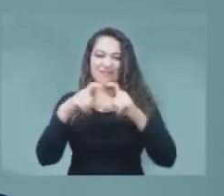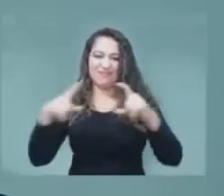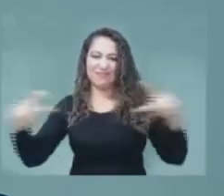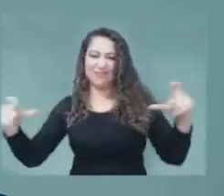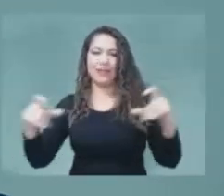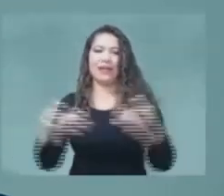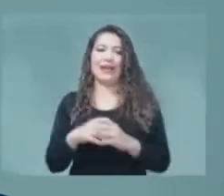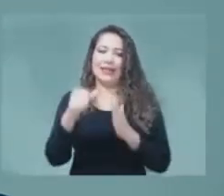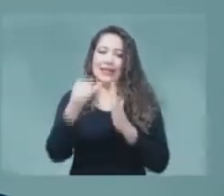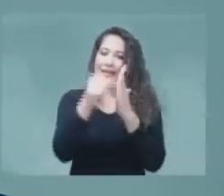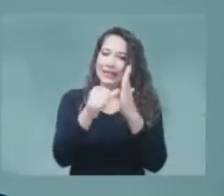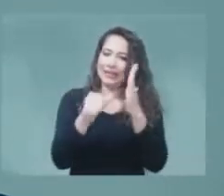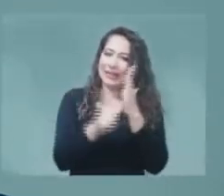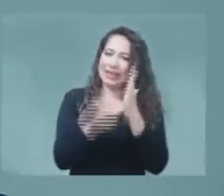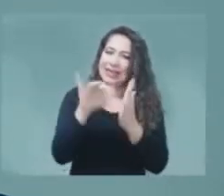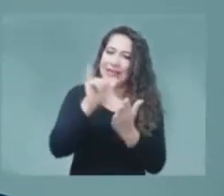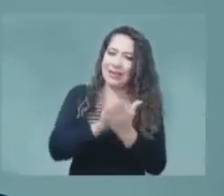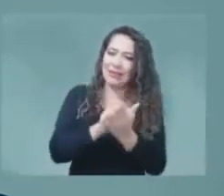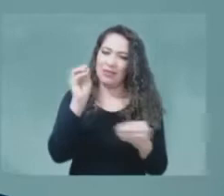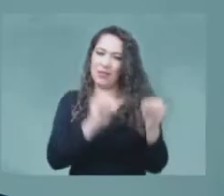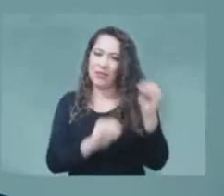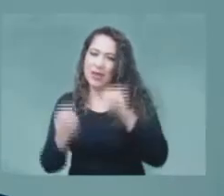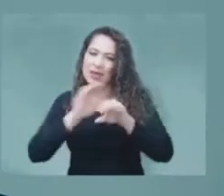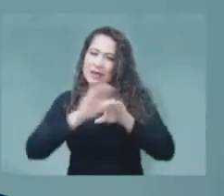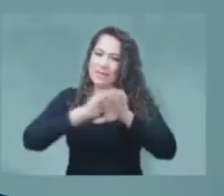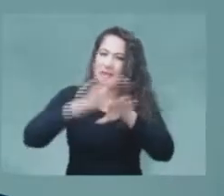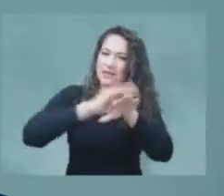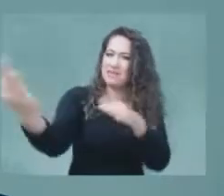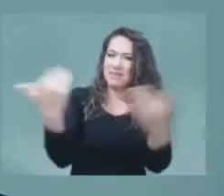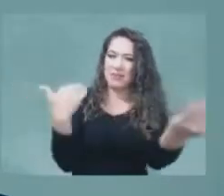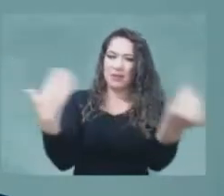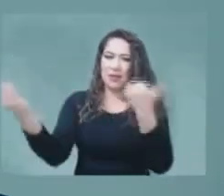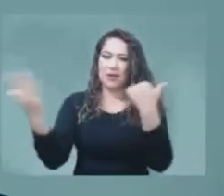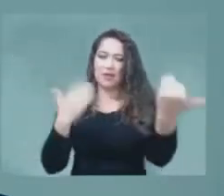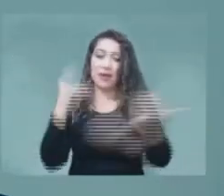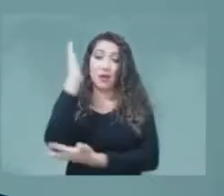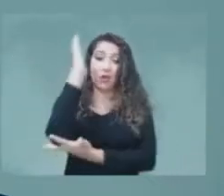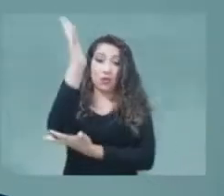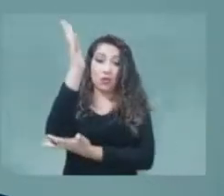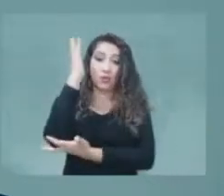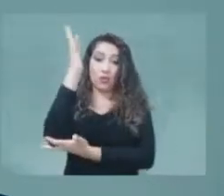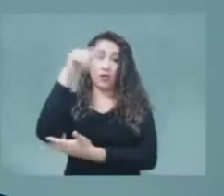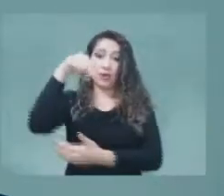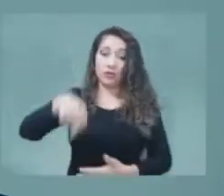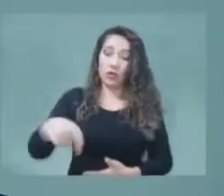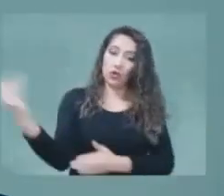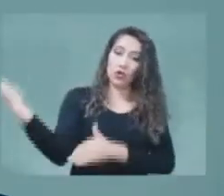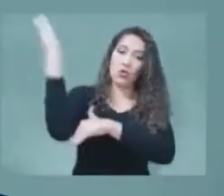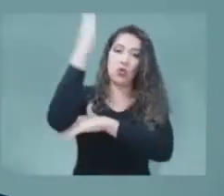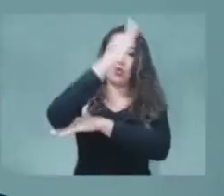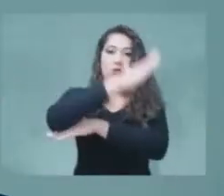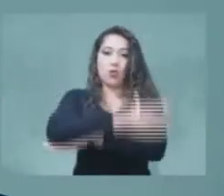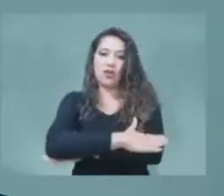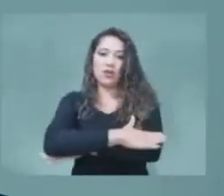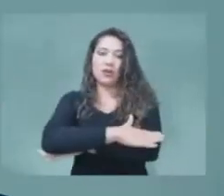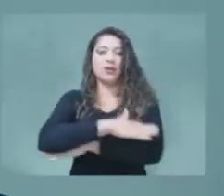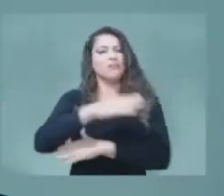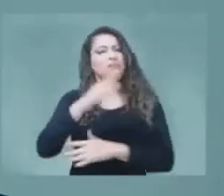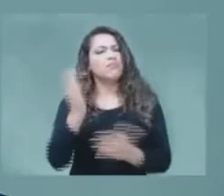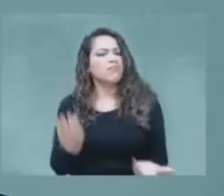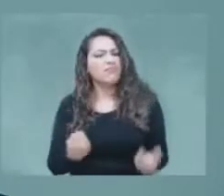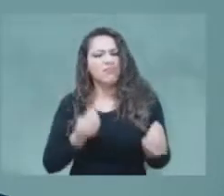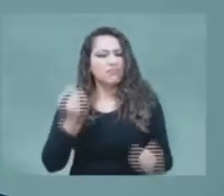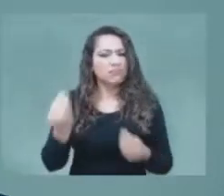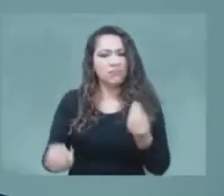Congress for Spectrum and the building of the agenda and the invitation of the speakers that we will be having today, we